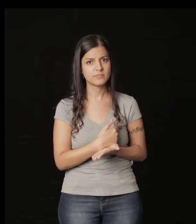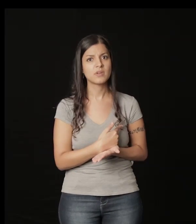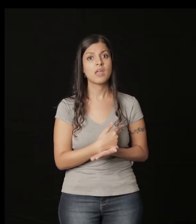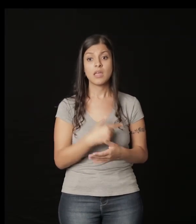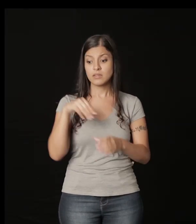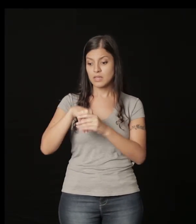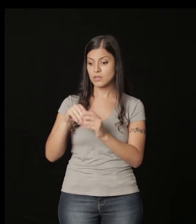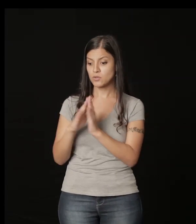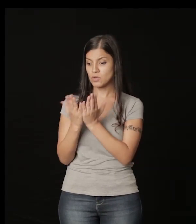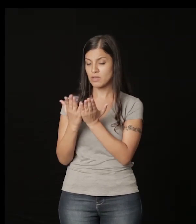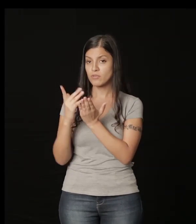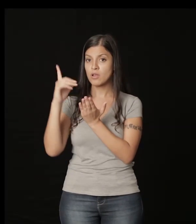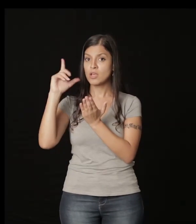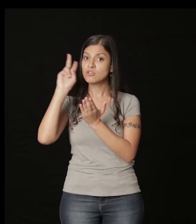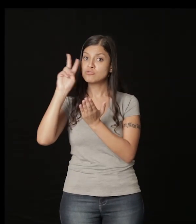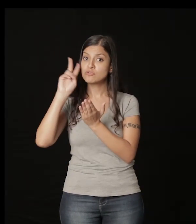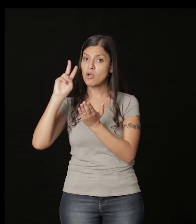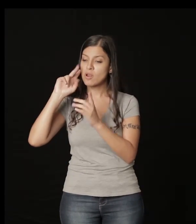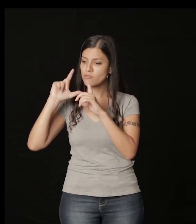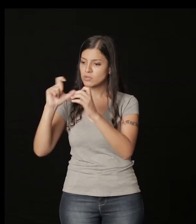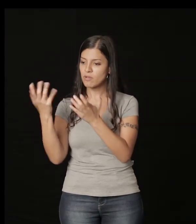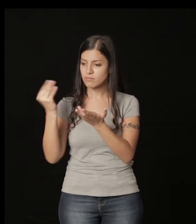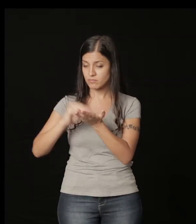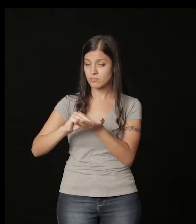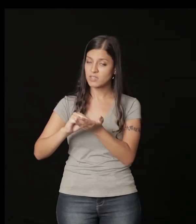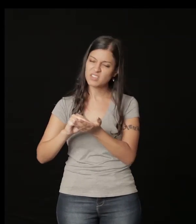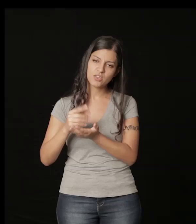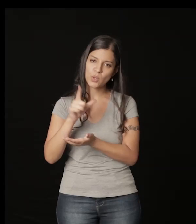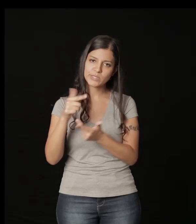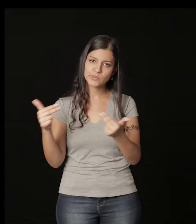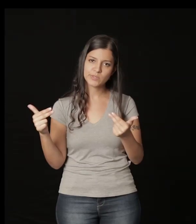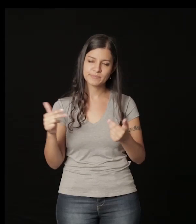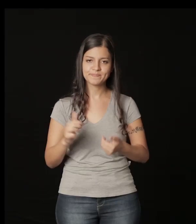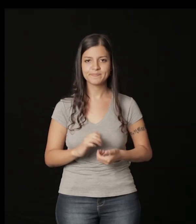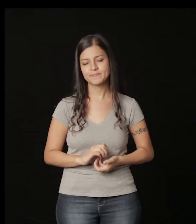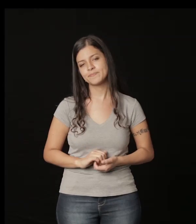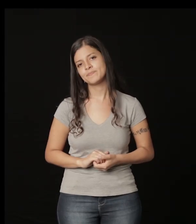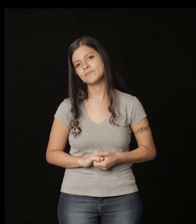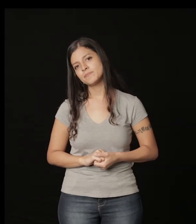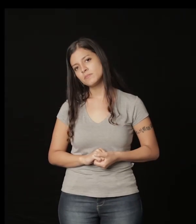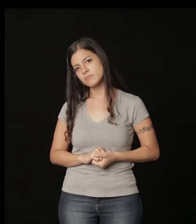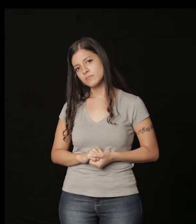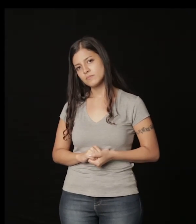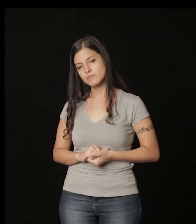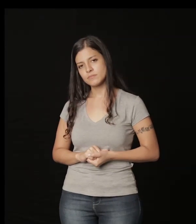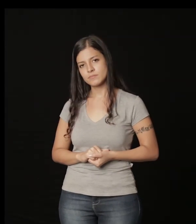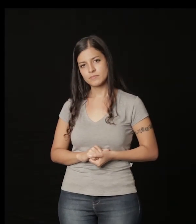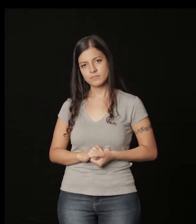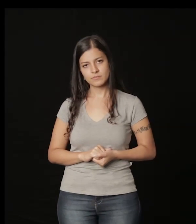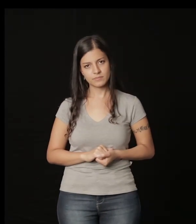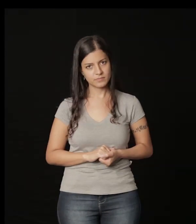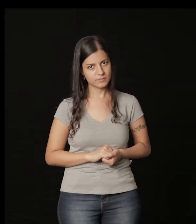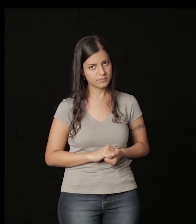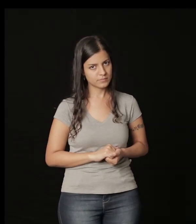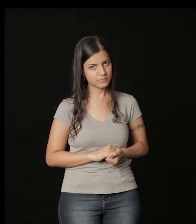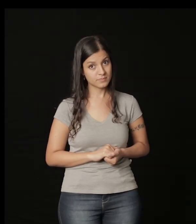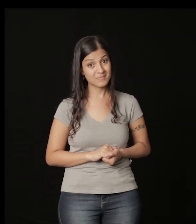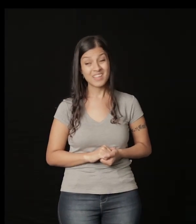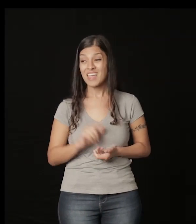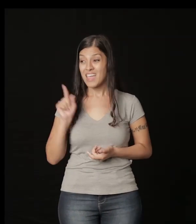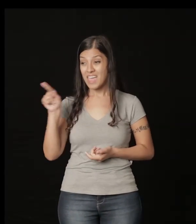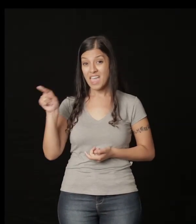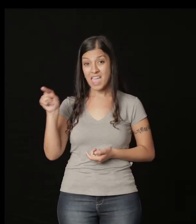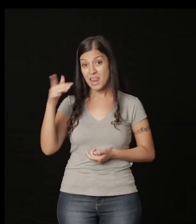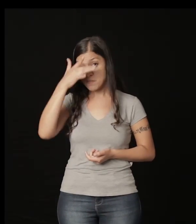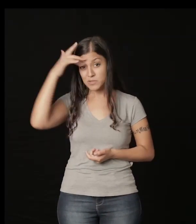seen in books about the history of photography, etc. And so, none of that is known to this person who's